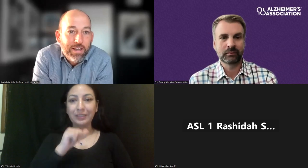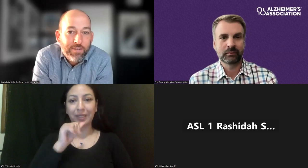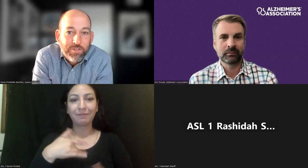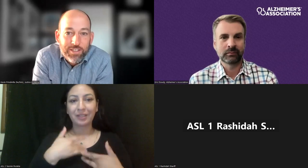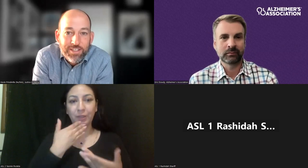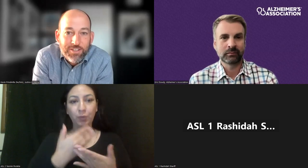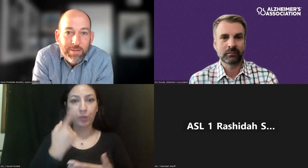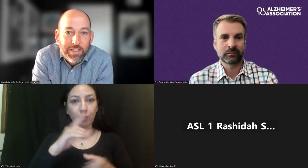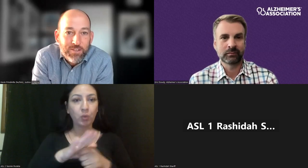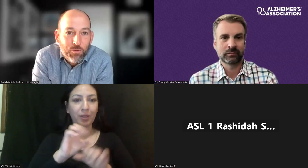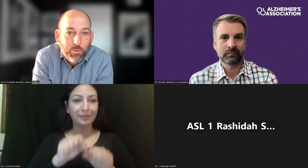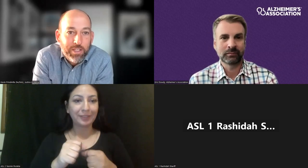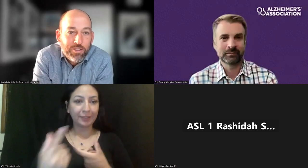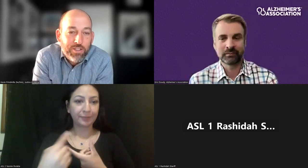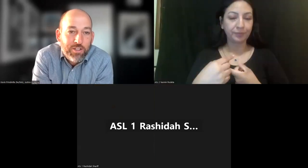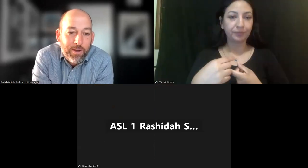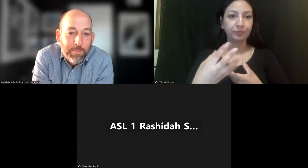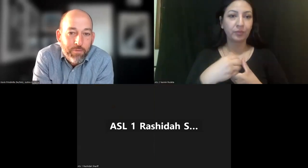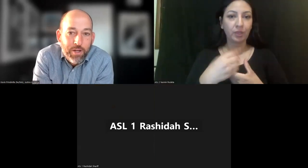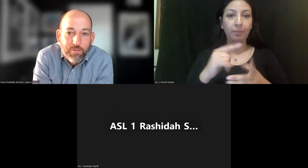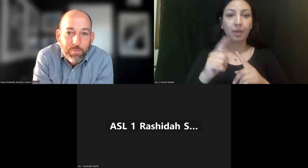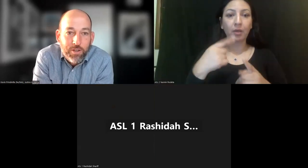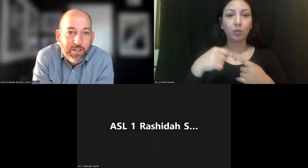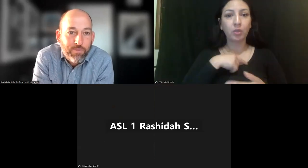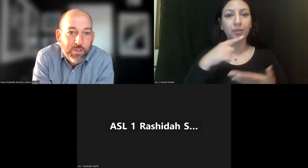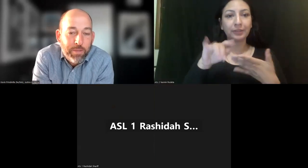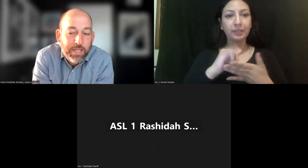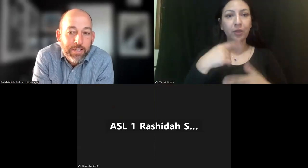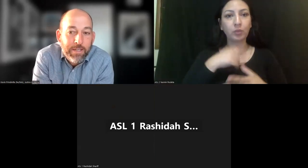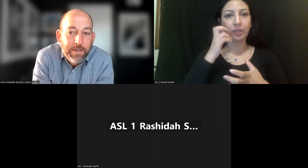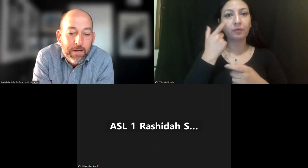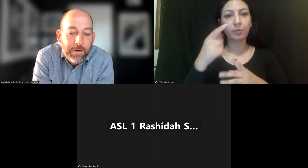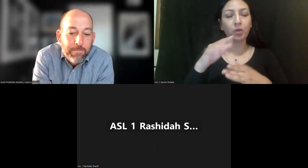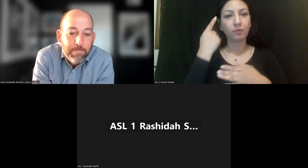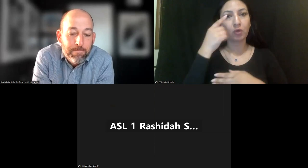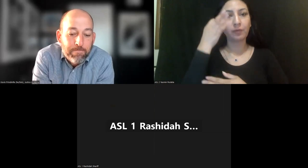enough to chime in. So we'll make sure that we hear from her in a future meeting.